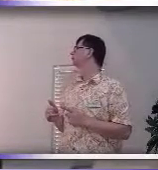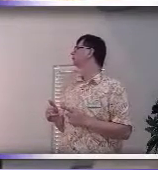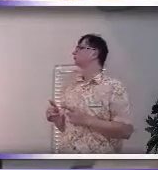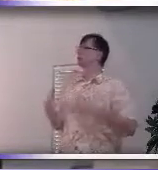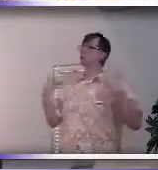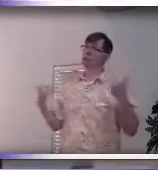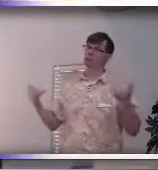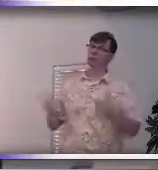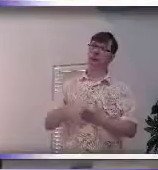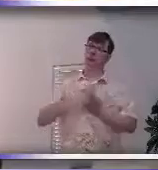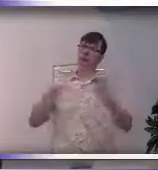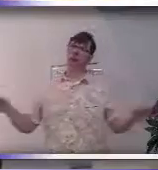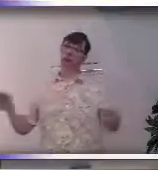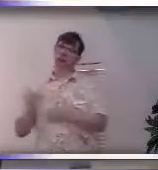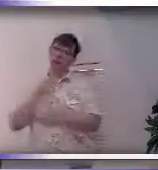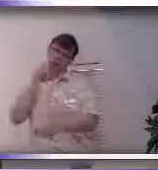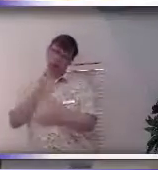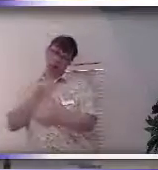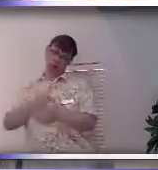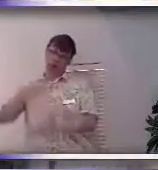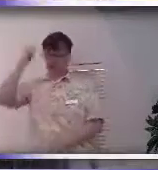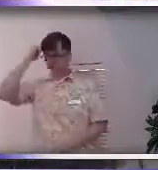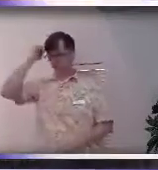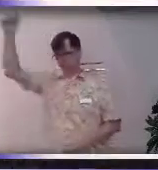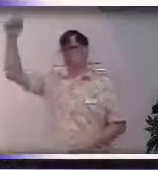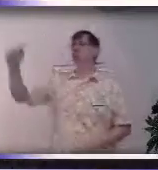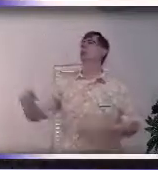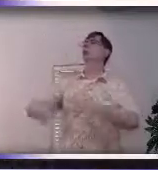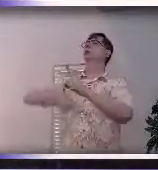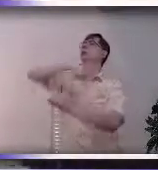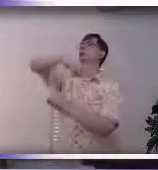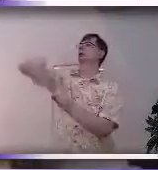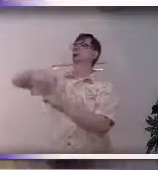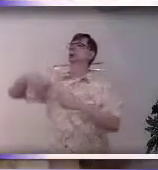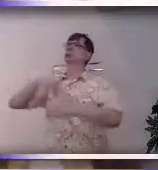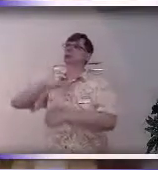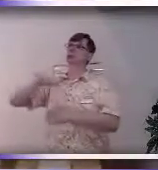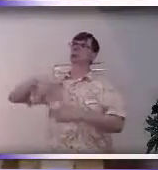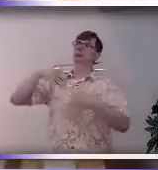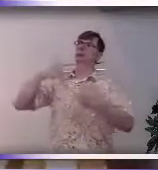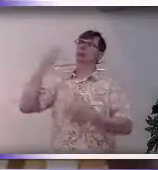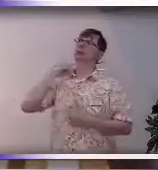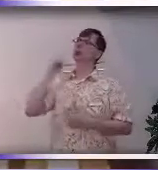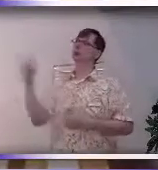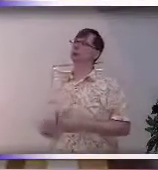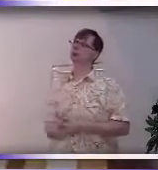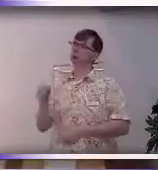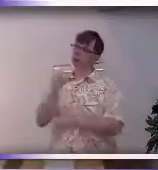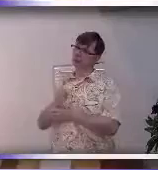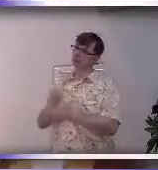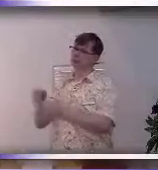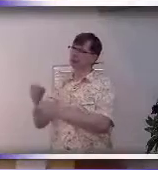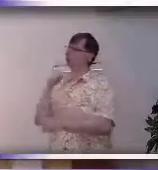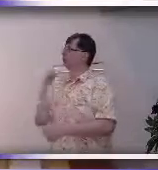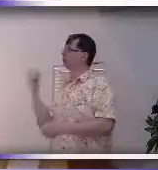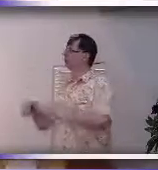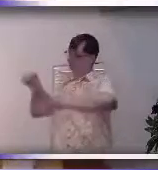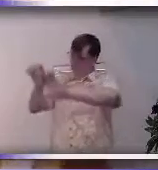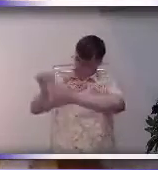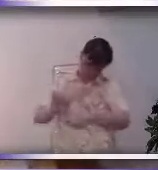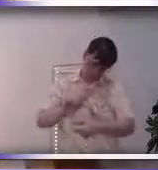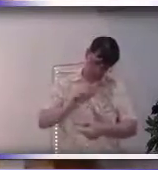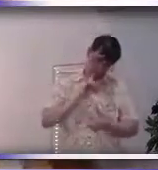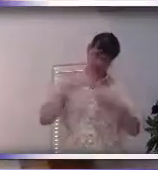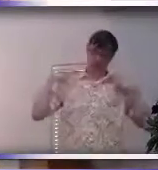What we do in religious science is take the world of spirit and the natural laws and try and figure out how they work, so that we